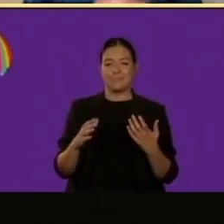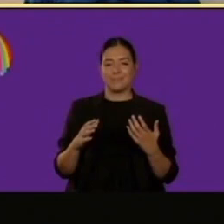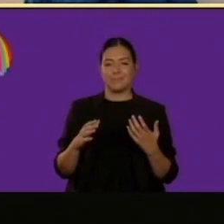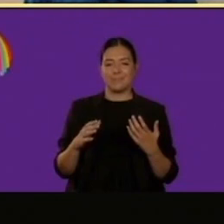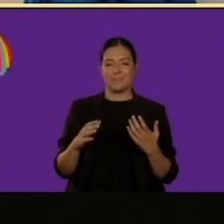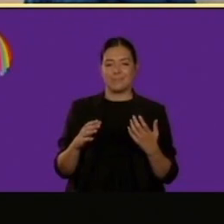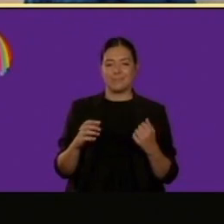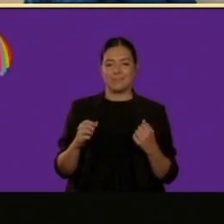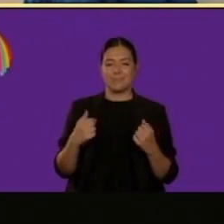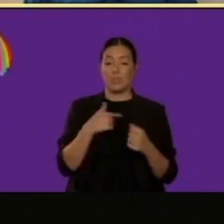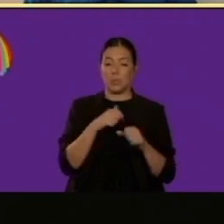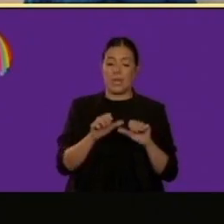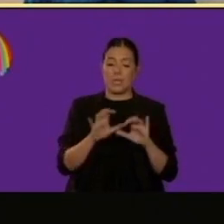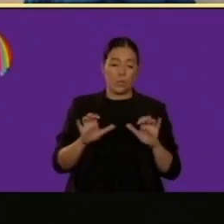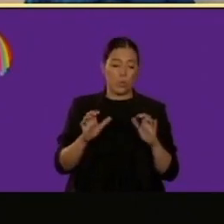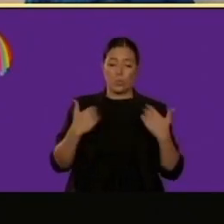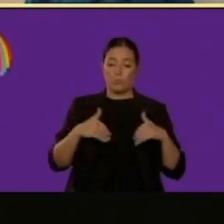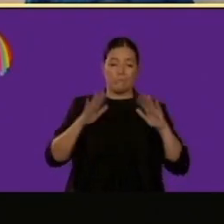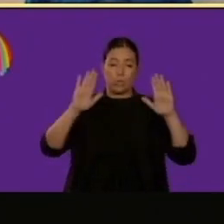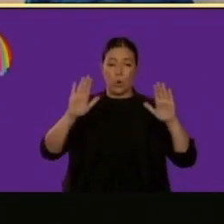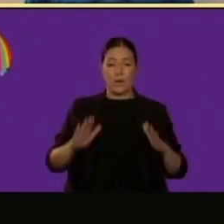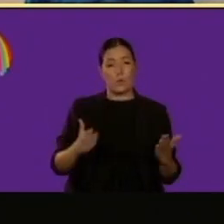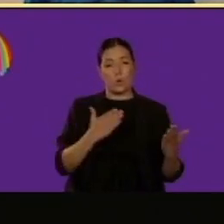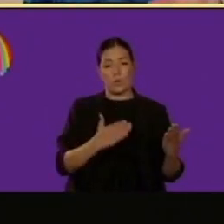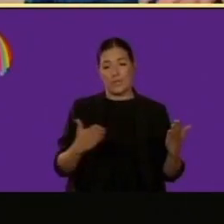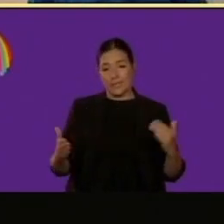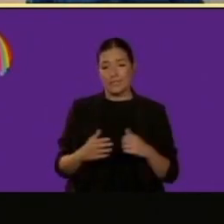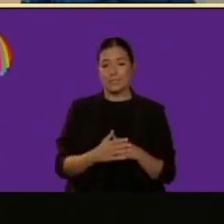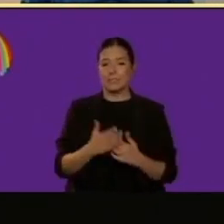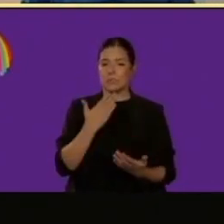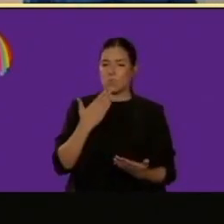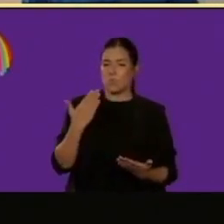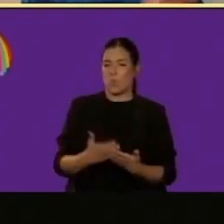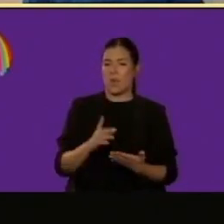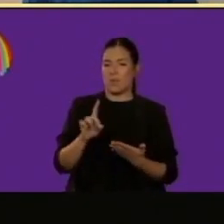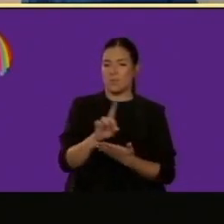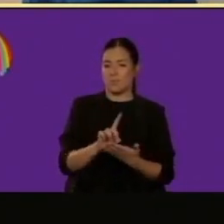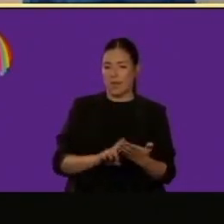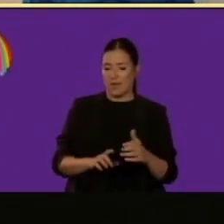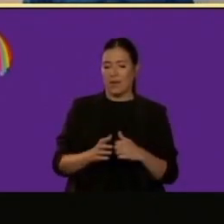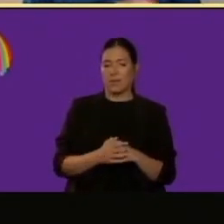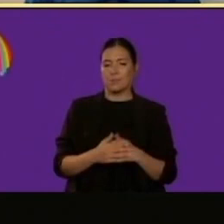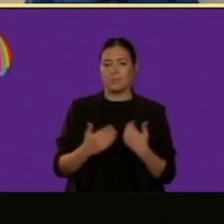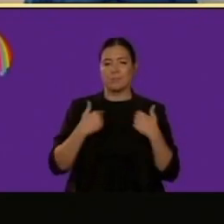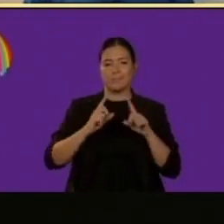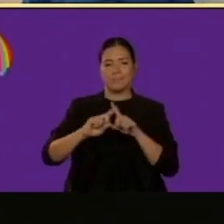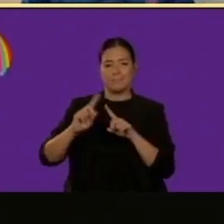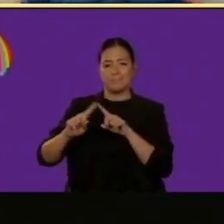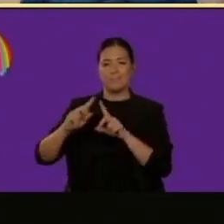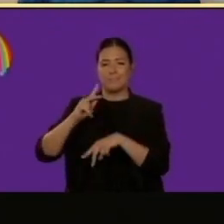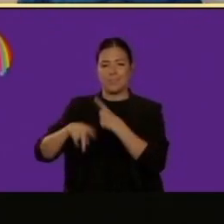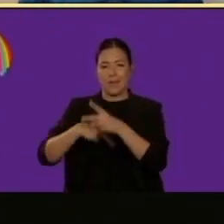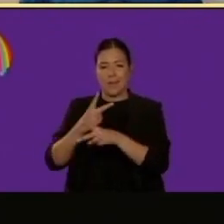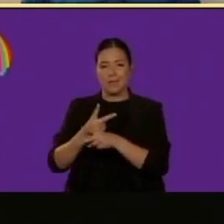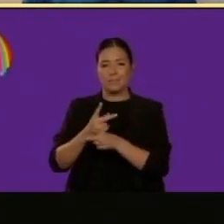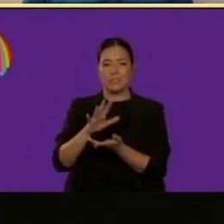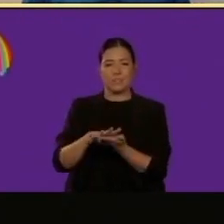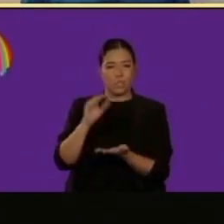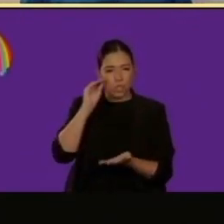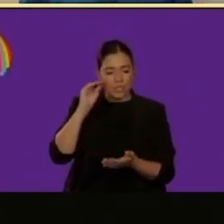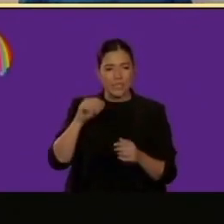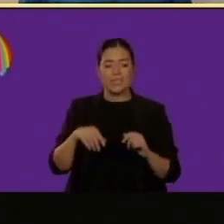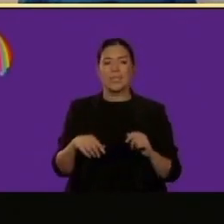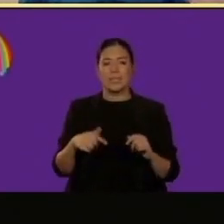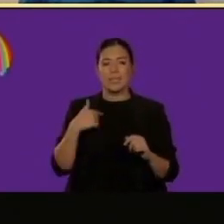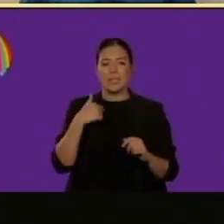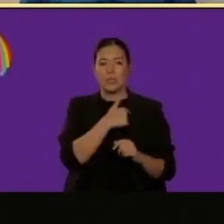or music. But if we dare to do activities that are mixed, in the intersection of